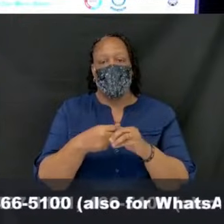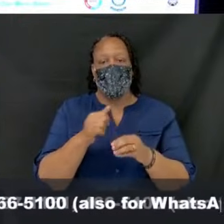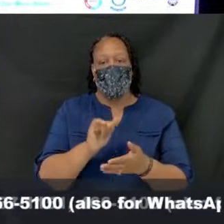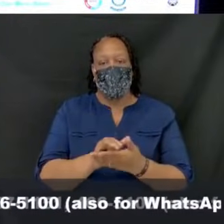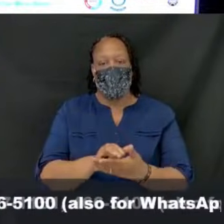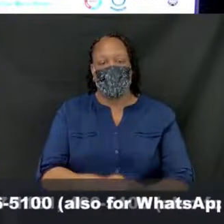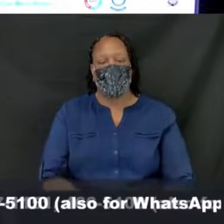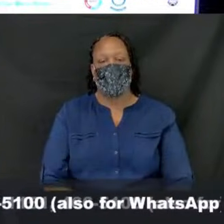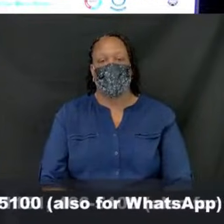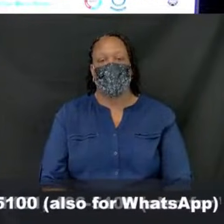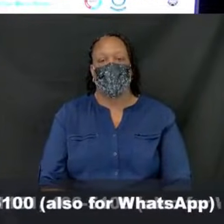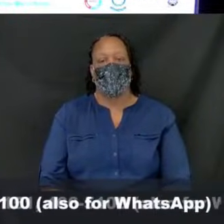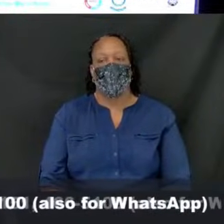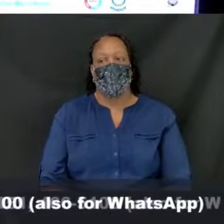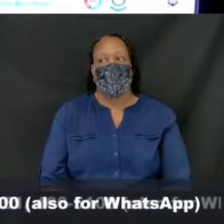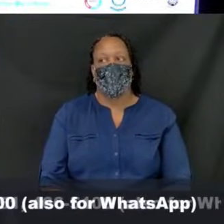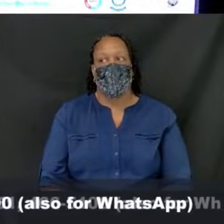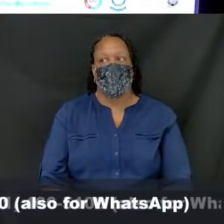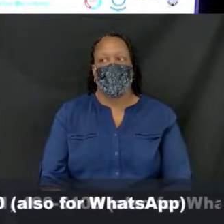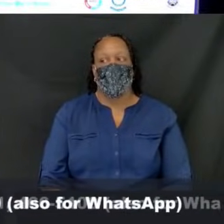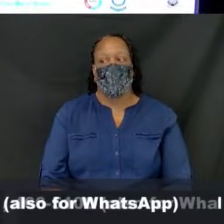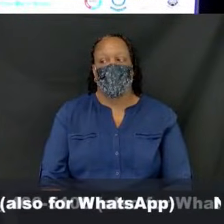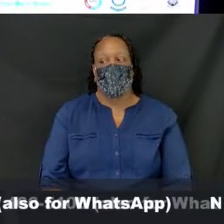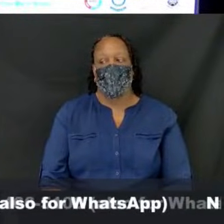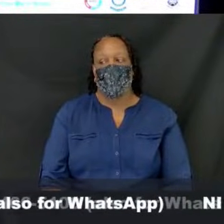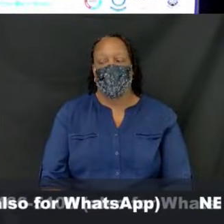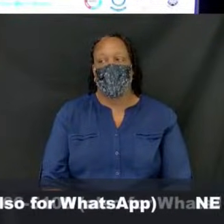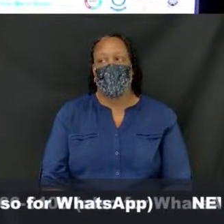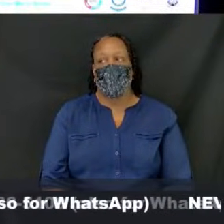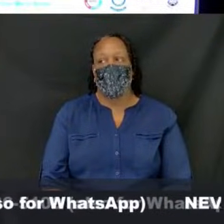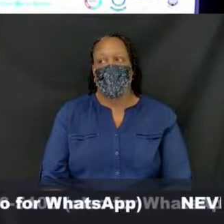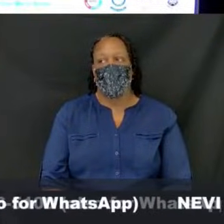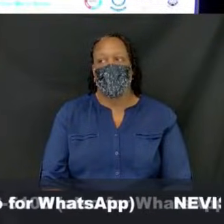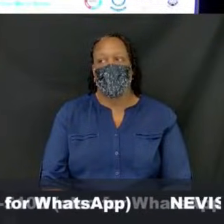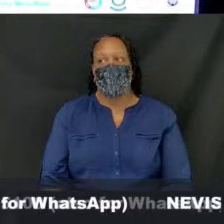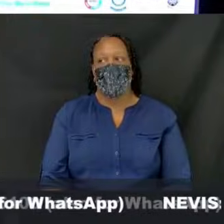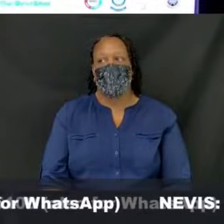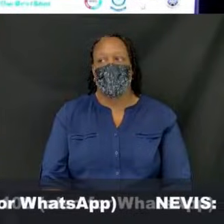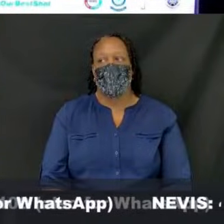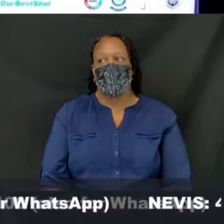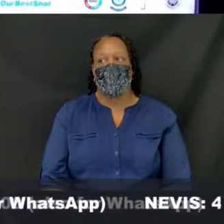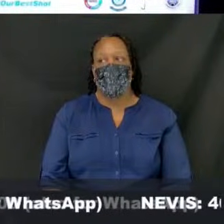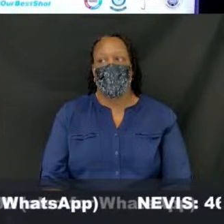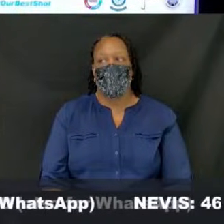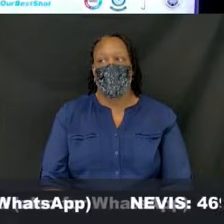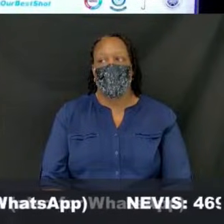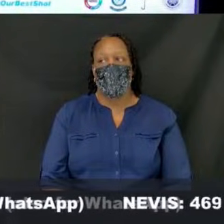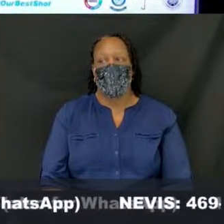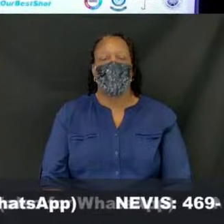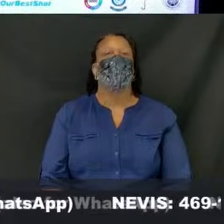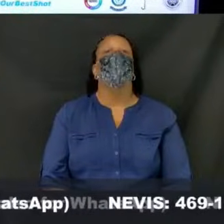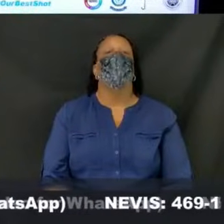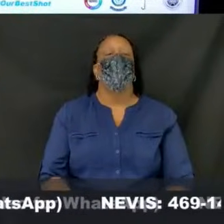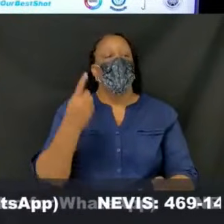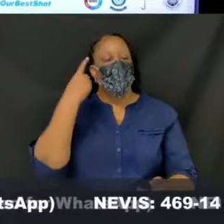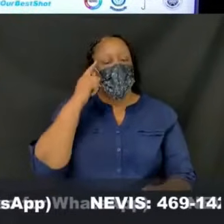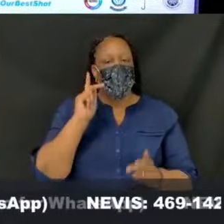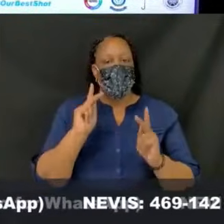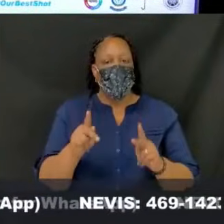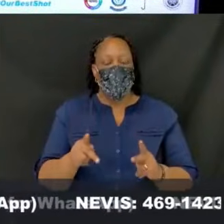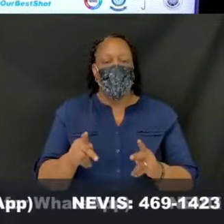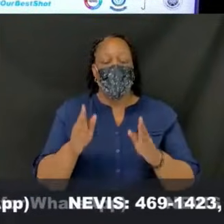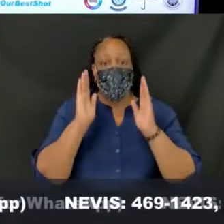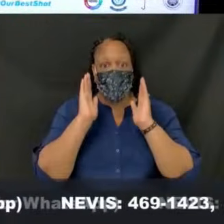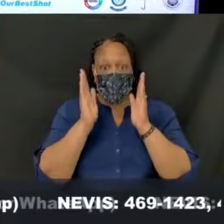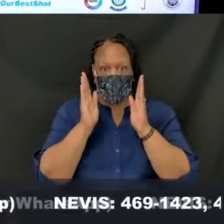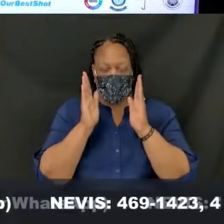late August, if I recall correctly. And the fact is, for the benefit of the listeners and viewers to this program, is that